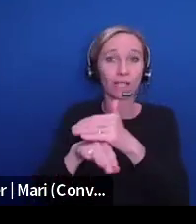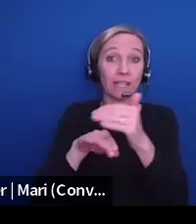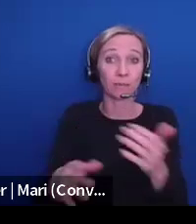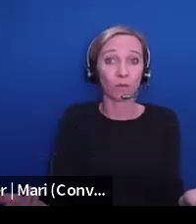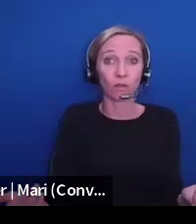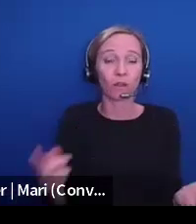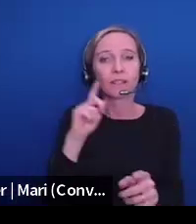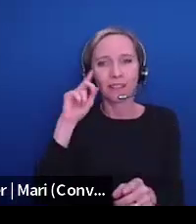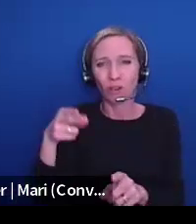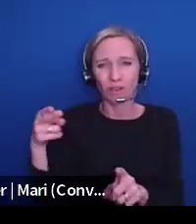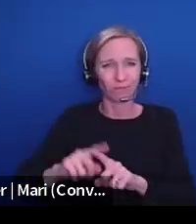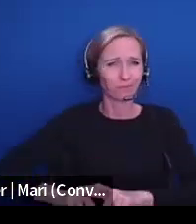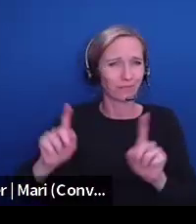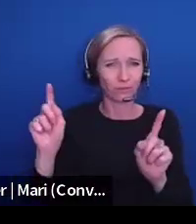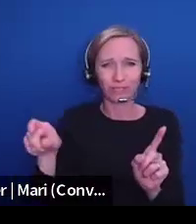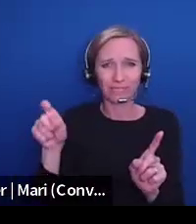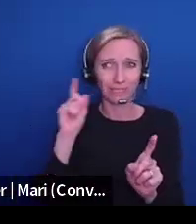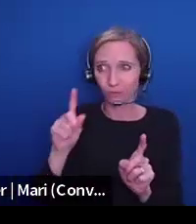Like for deaf and hard of hearing individuals.